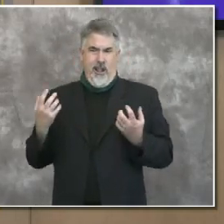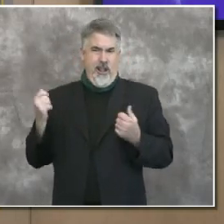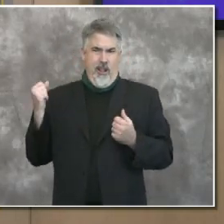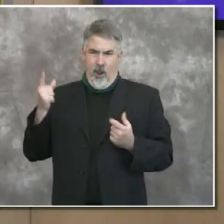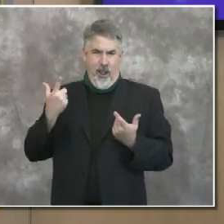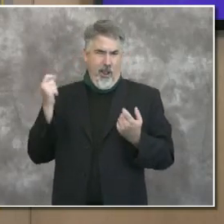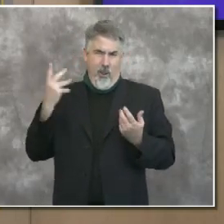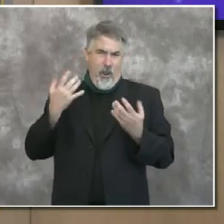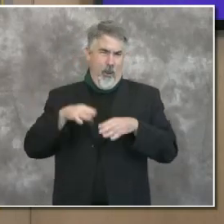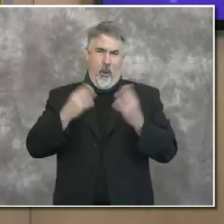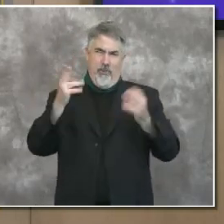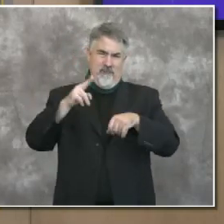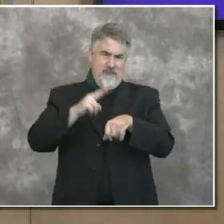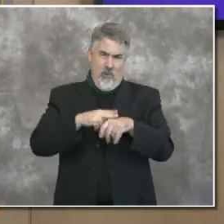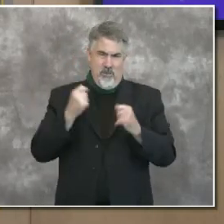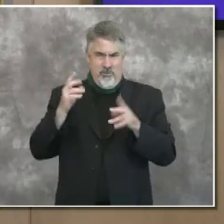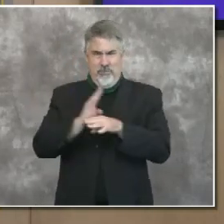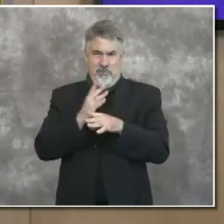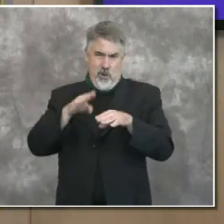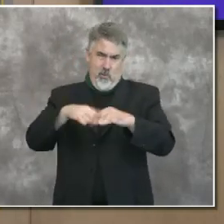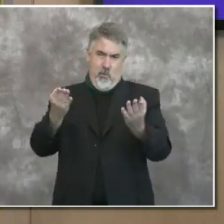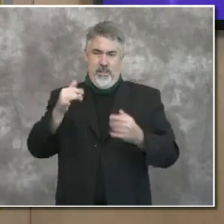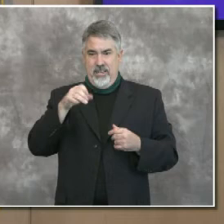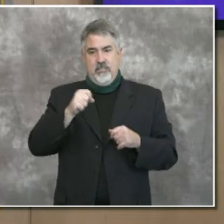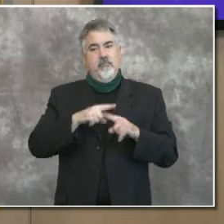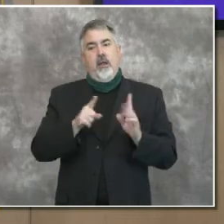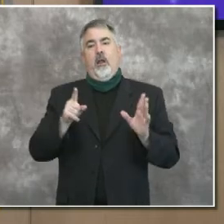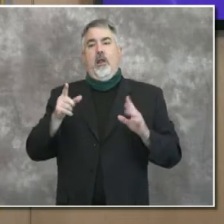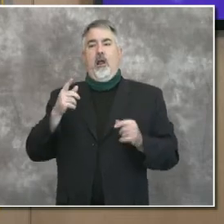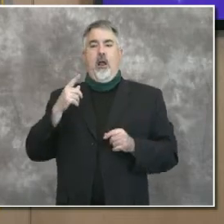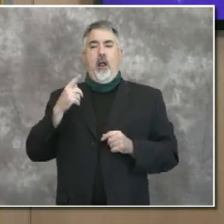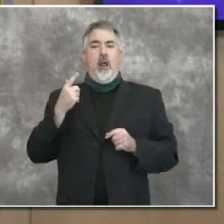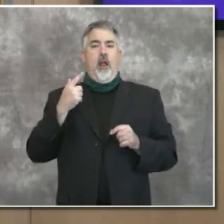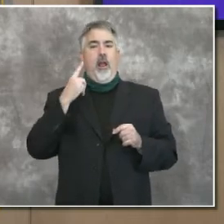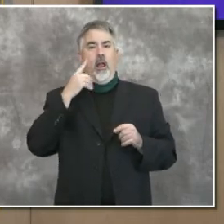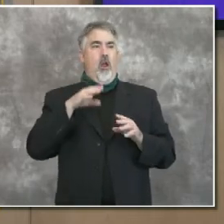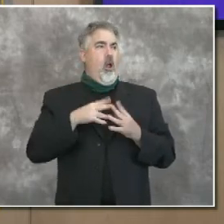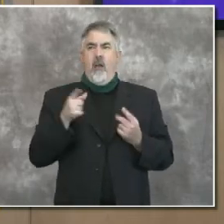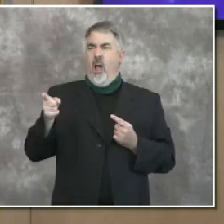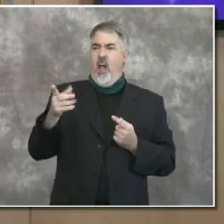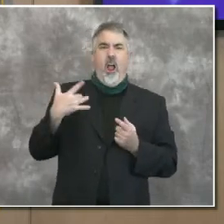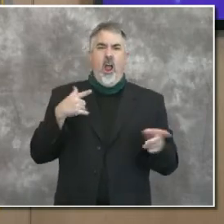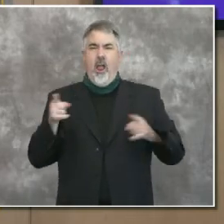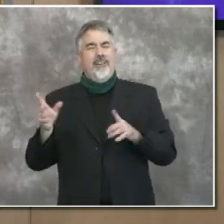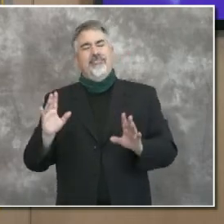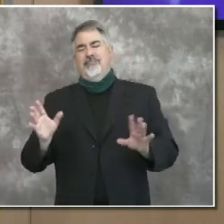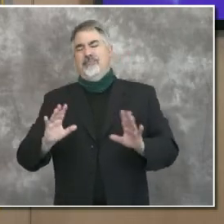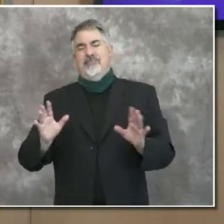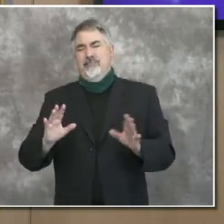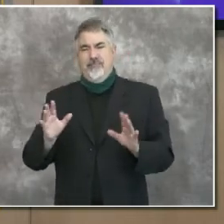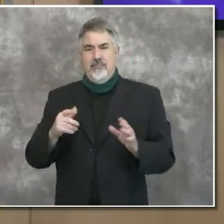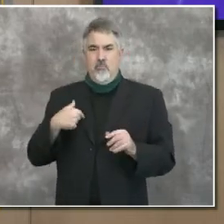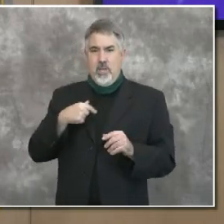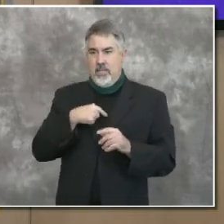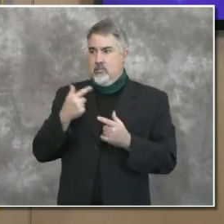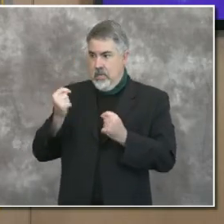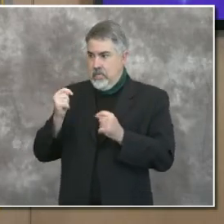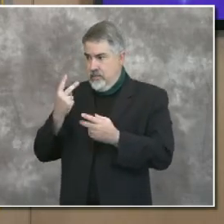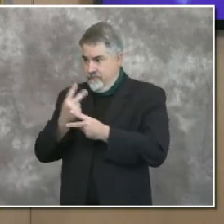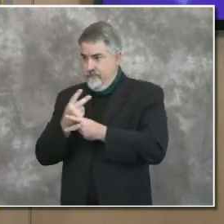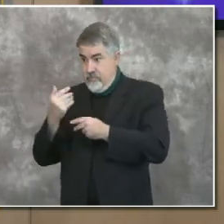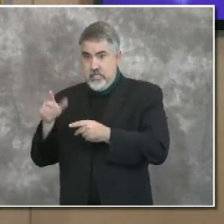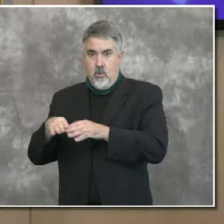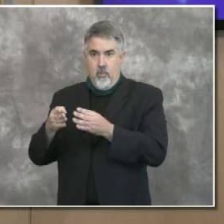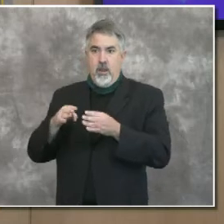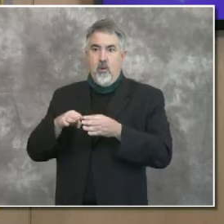there's any one who doesn't want to open things. The important thing is that it has to be driven, again, by the facts and the science and the data,